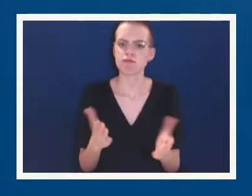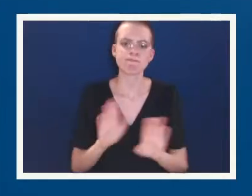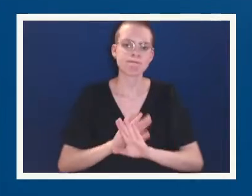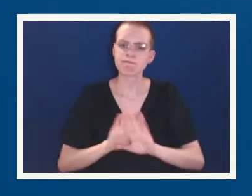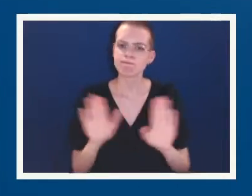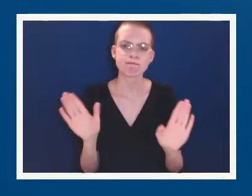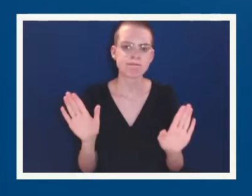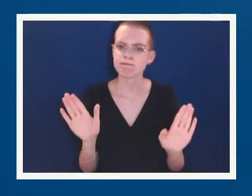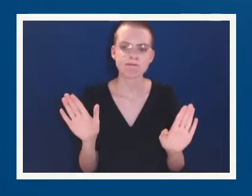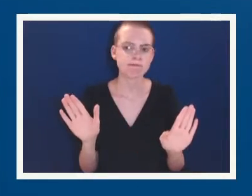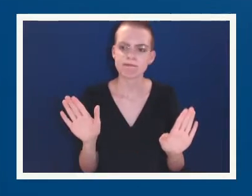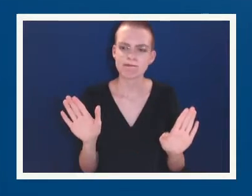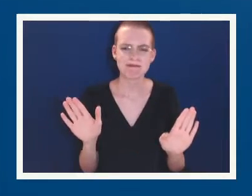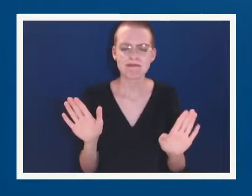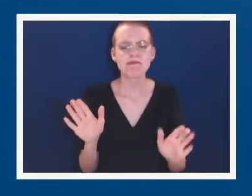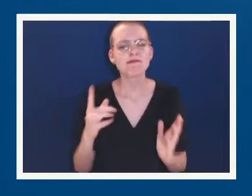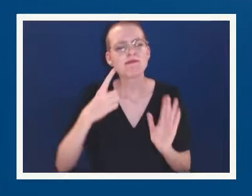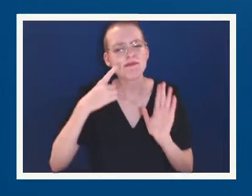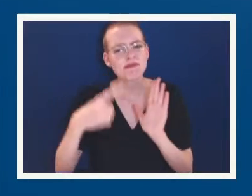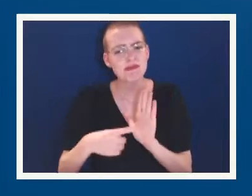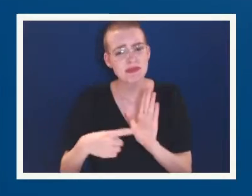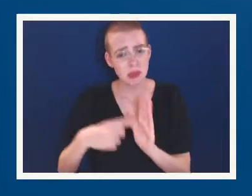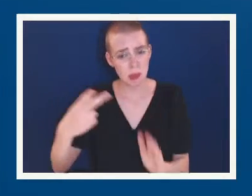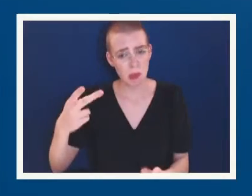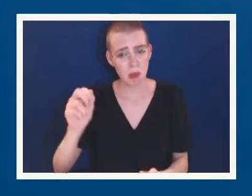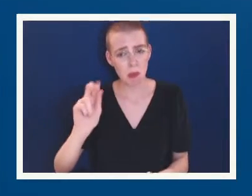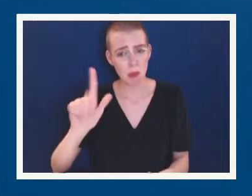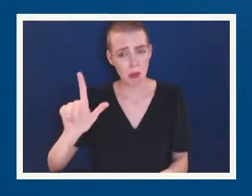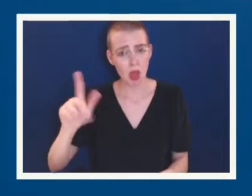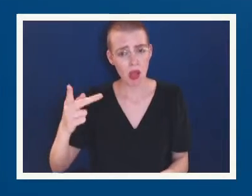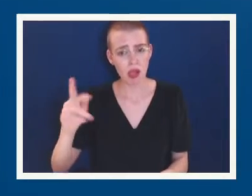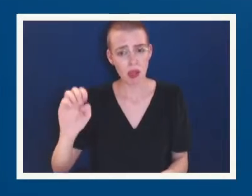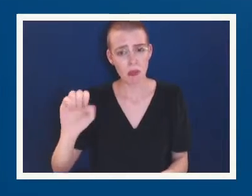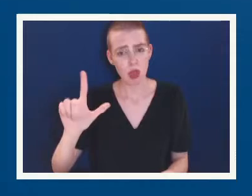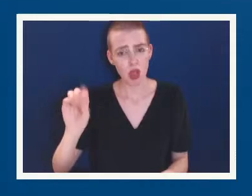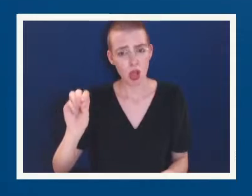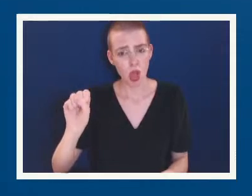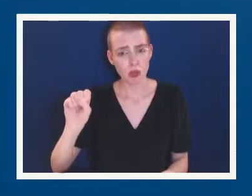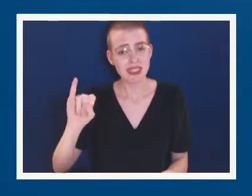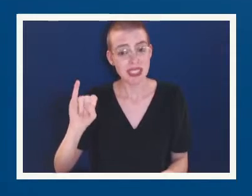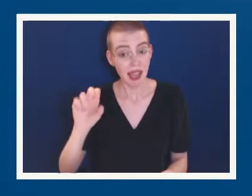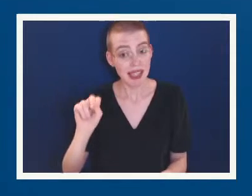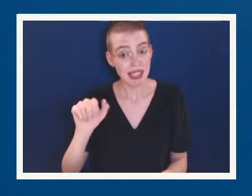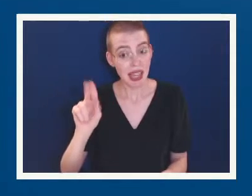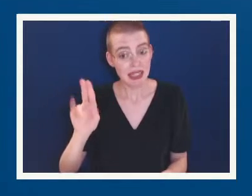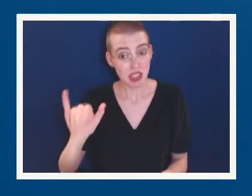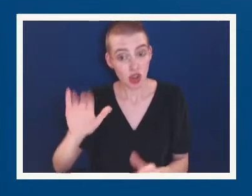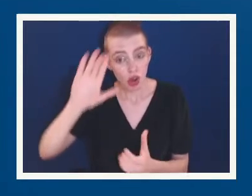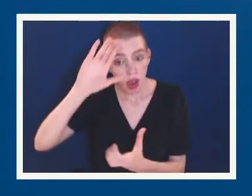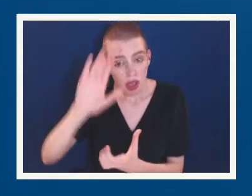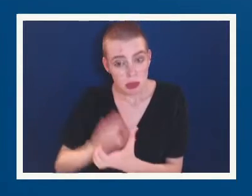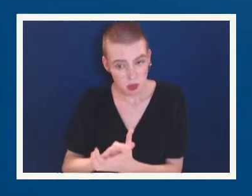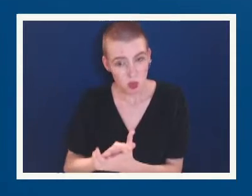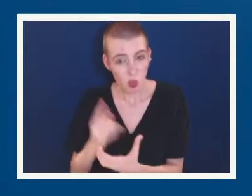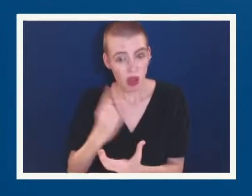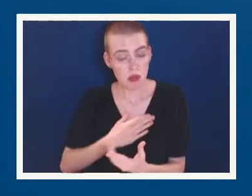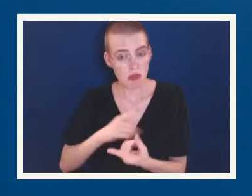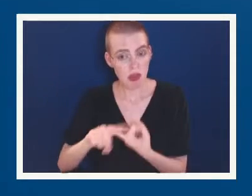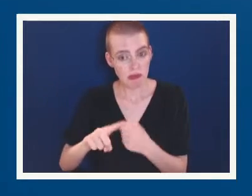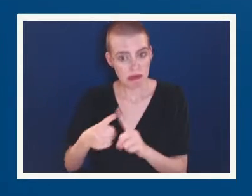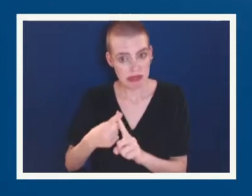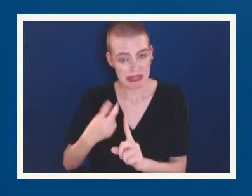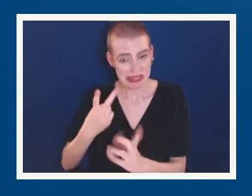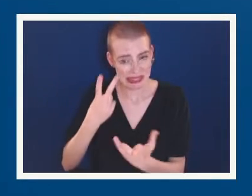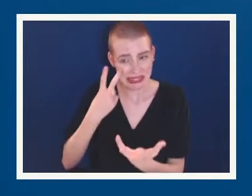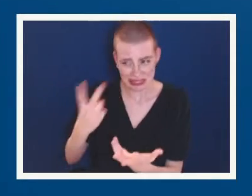for what we saw happen to Paul Pelosi, a friend of mine, and Nancy's husband. No place for voter intimidation. You see